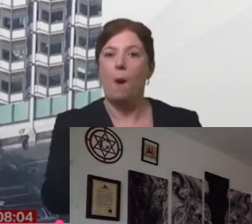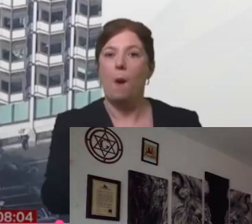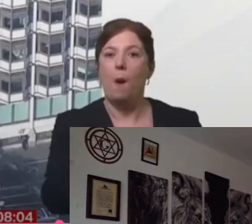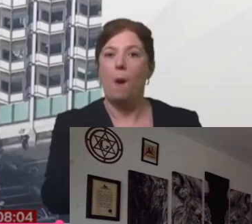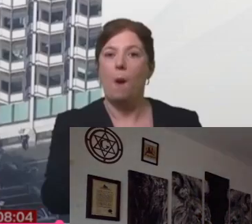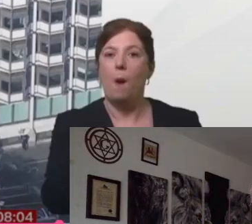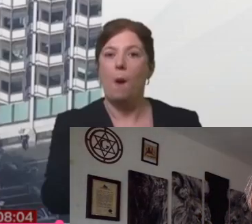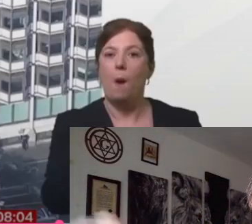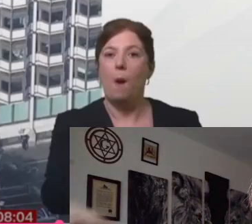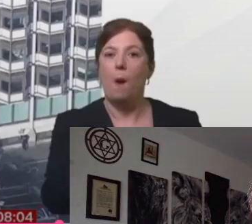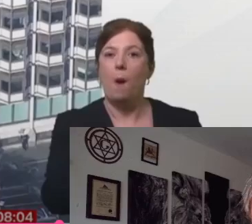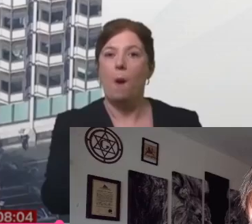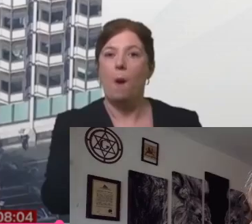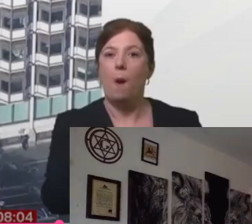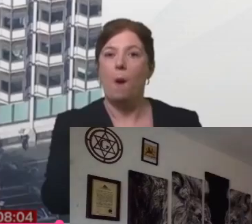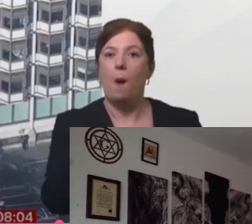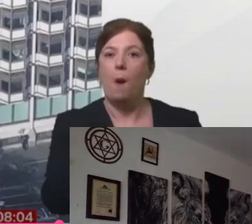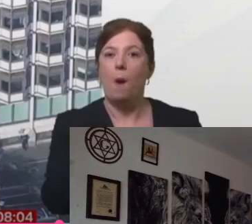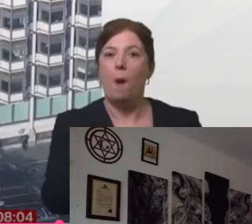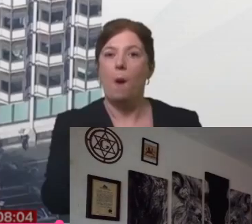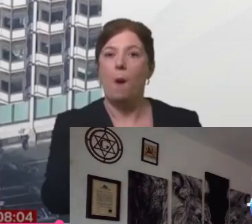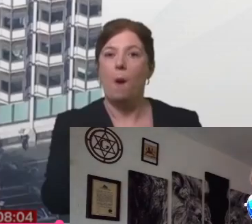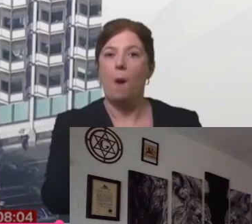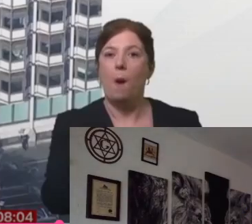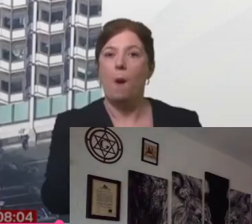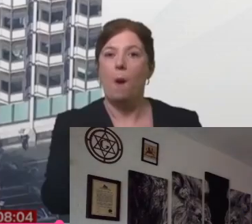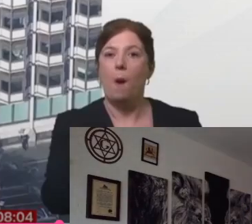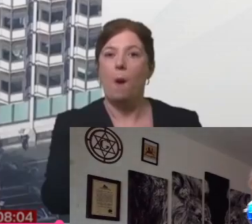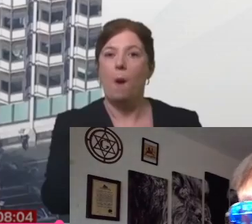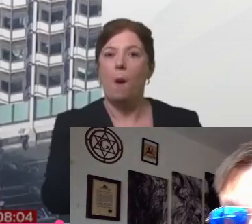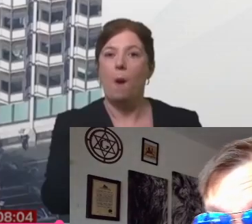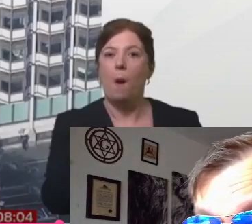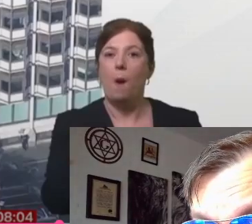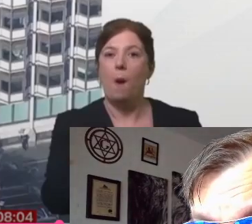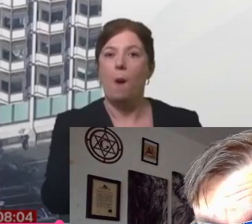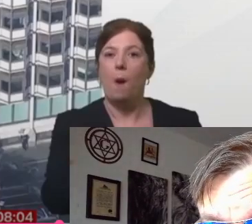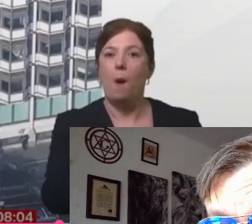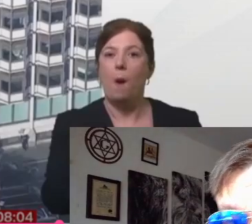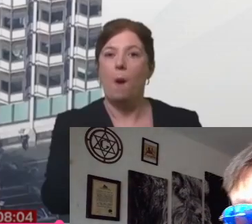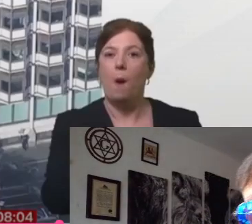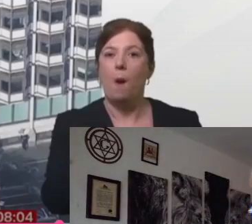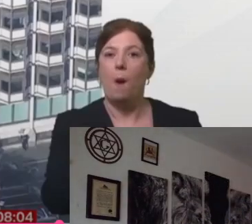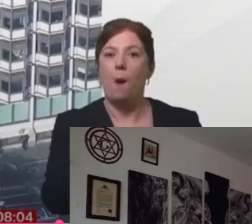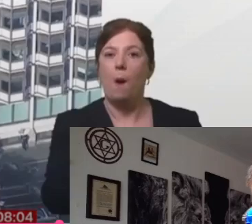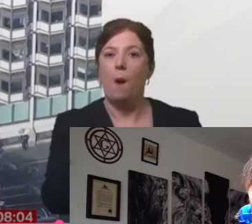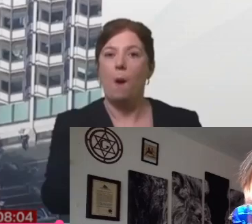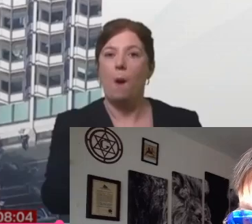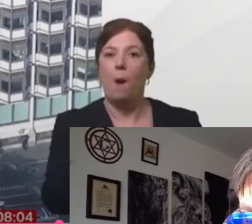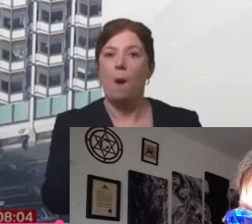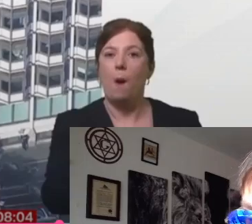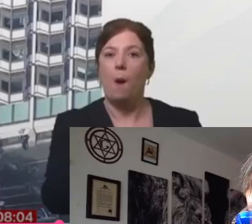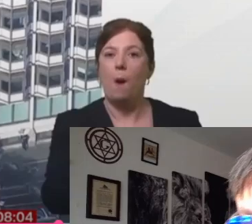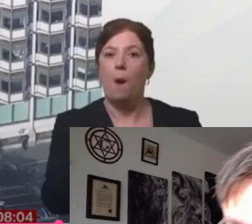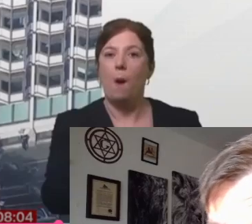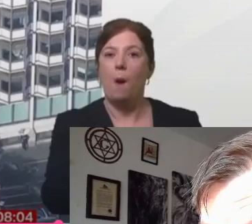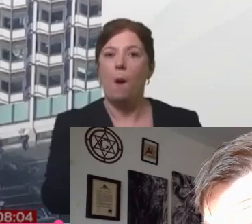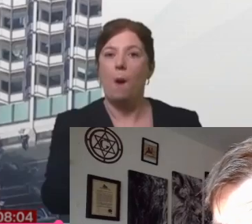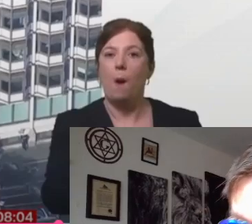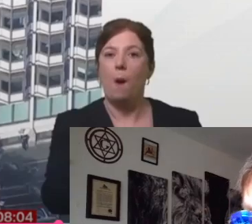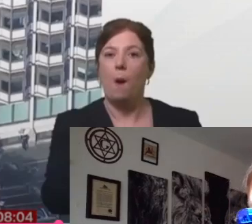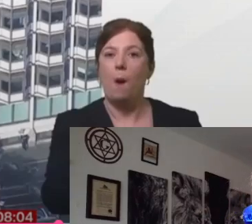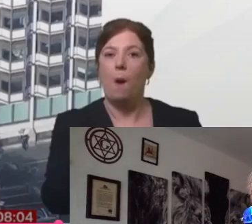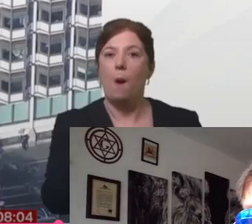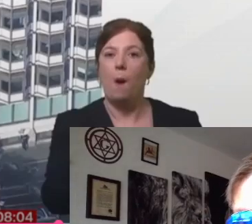people from the local area who are born and bred in the local areas can tell me genuine local concerns about local